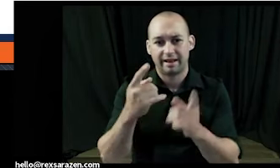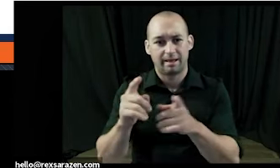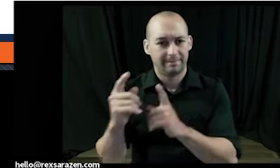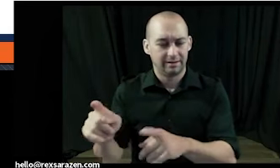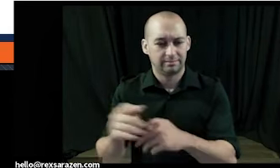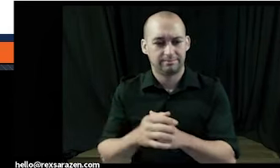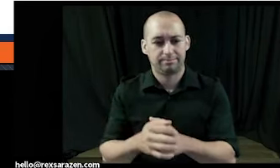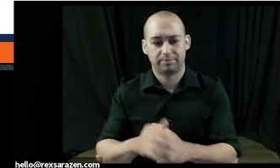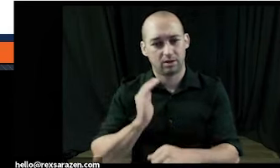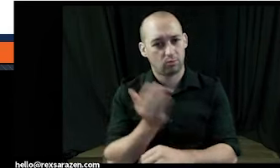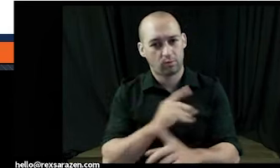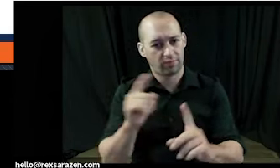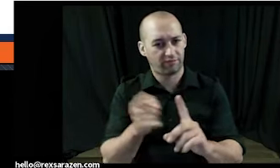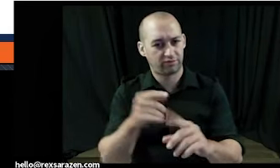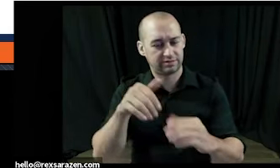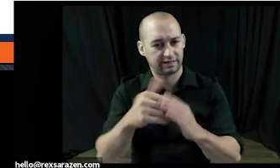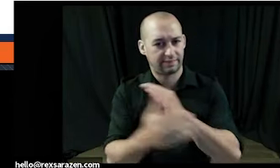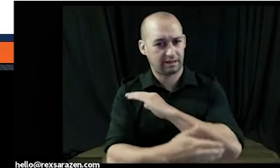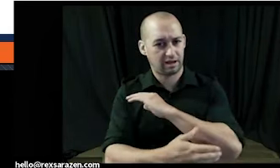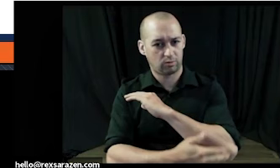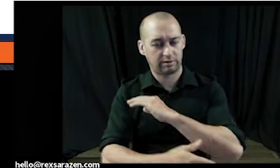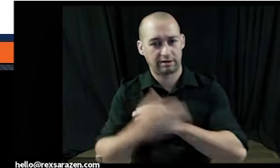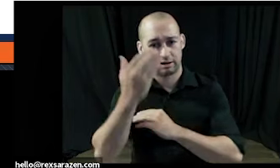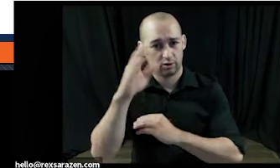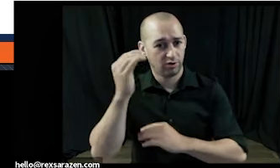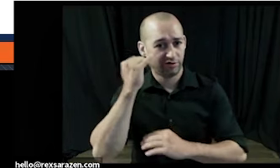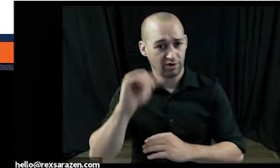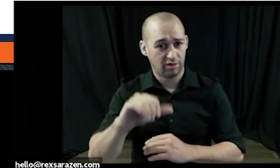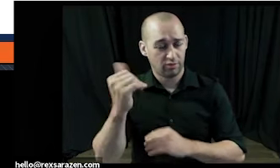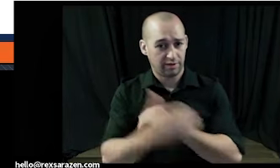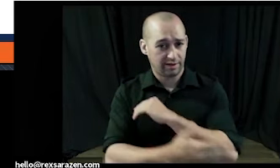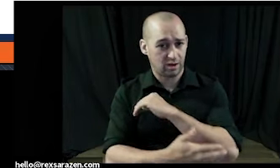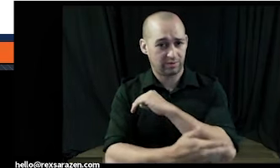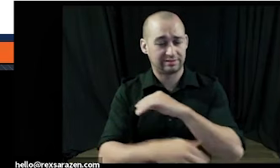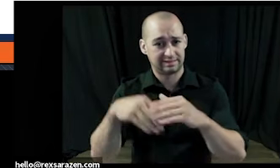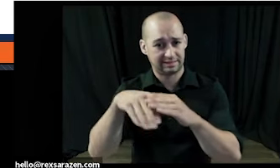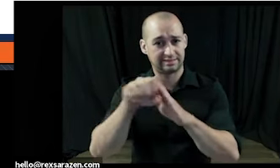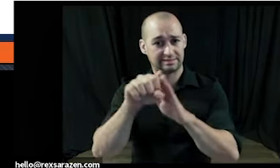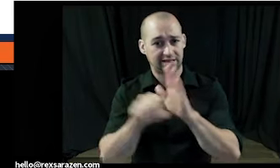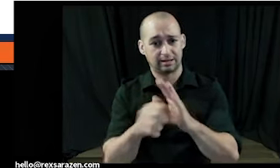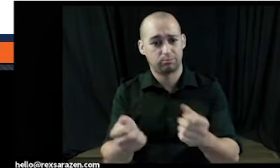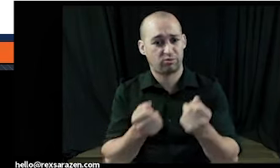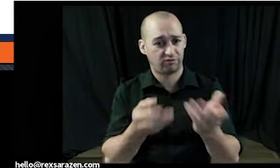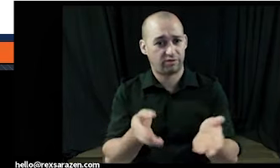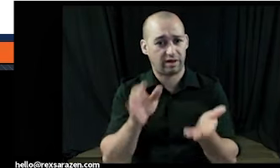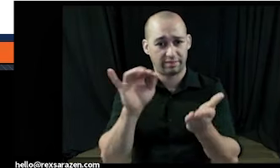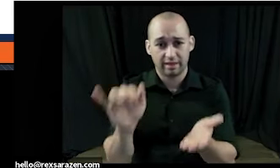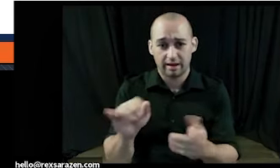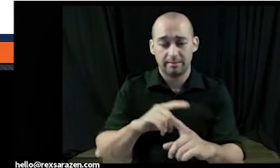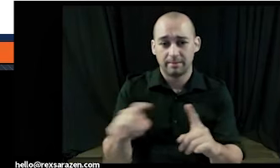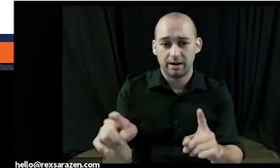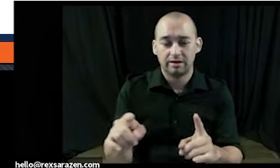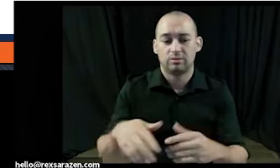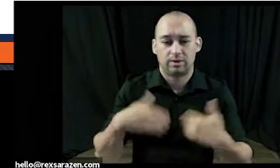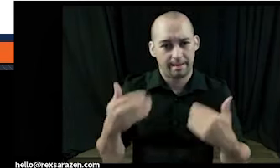We were the first in the county. I don't know if we do have any other counties in the state that provide this, but we're